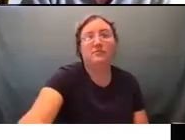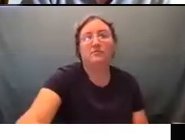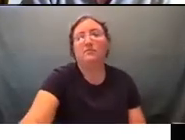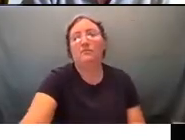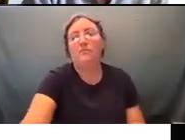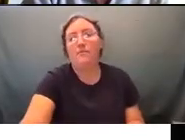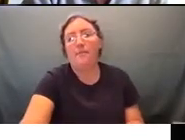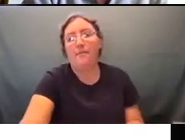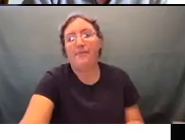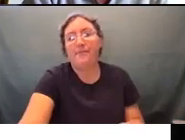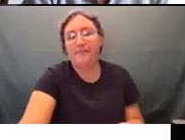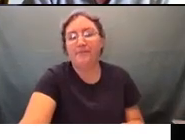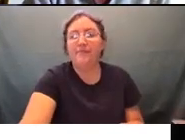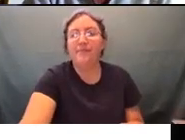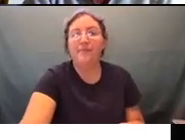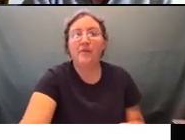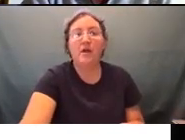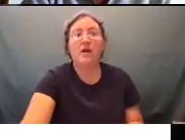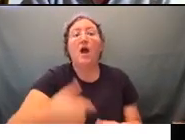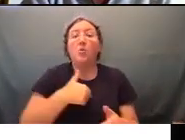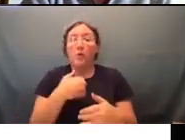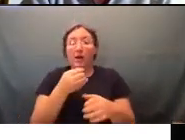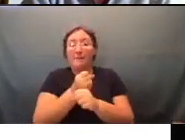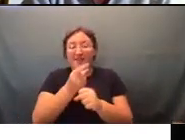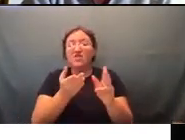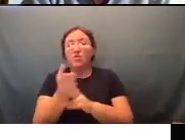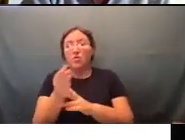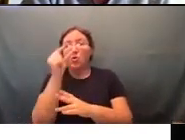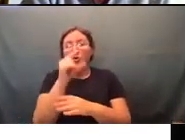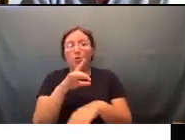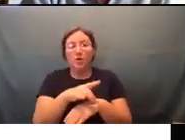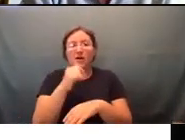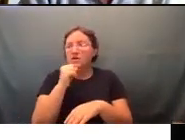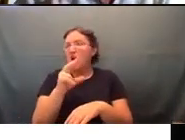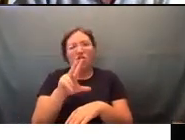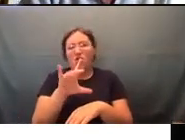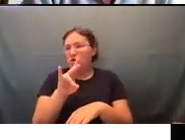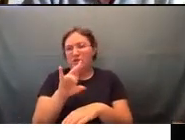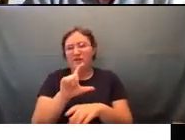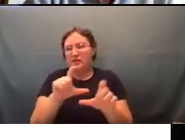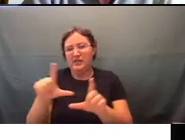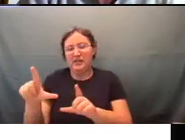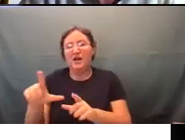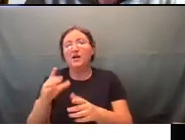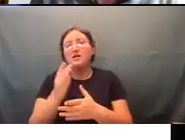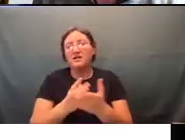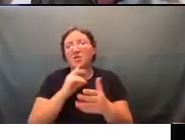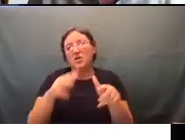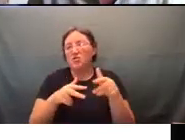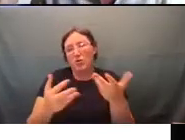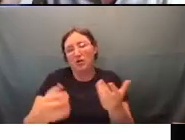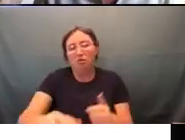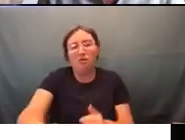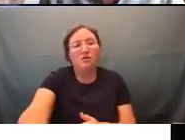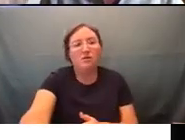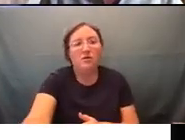done with Google Earth. Putting together, it's not quite 37 slides. Some are the trails and stuff on there. But